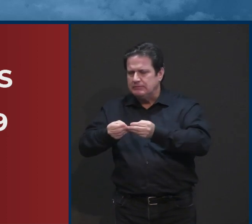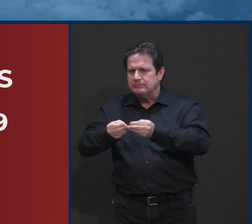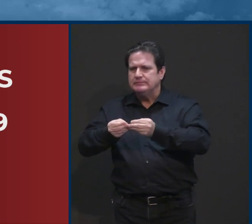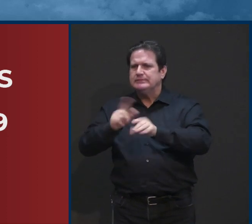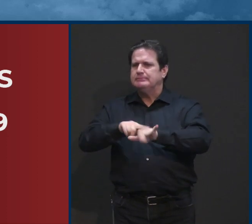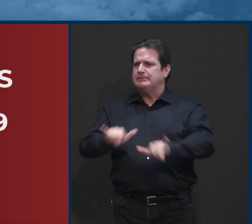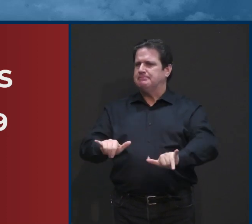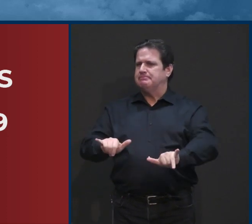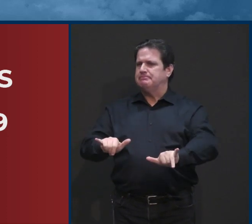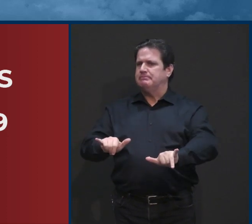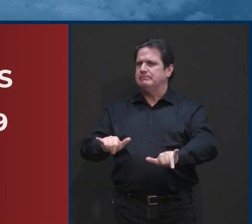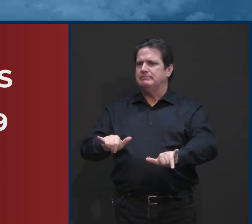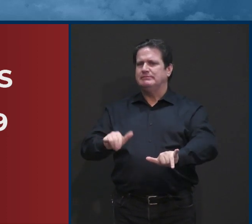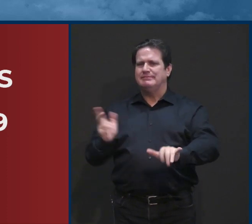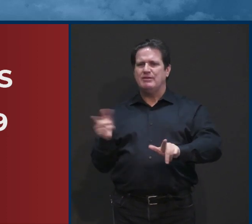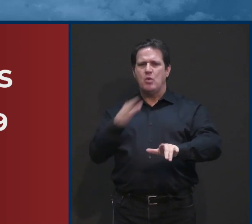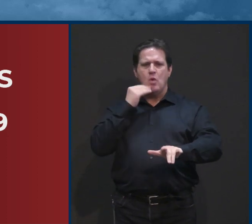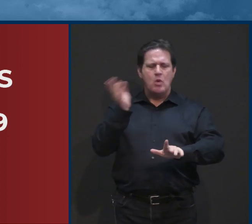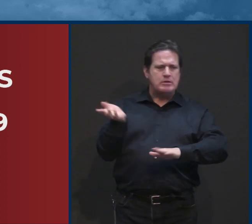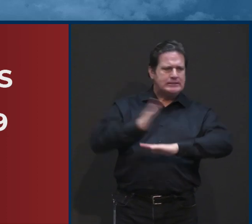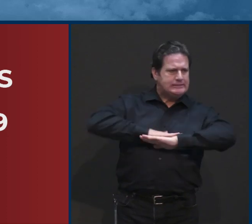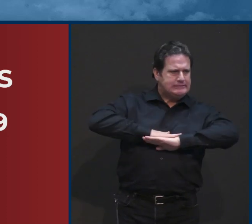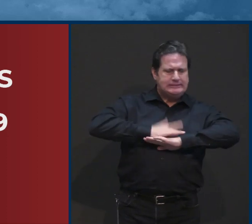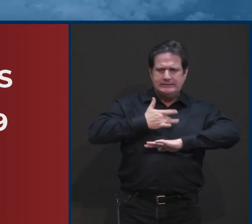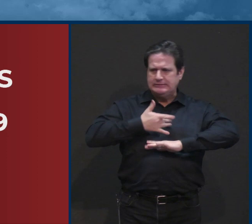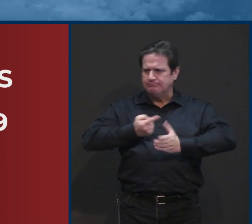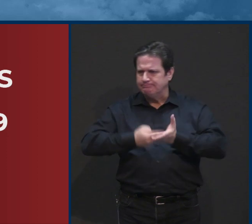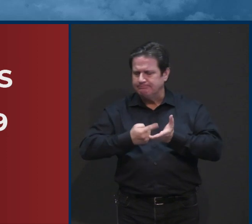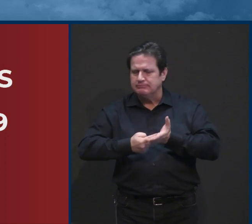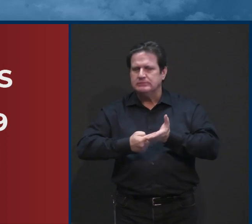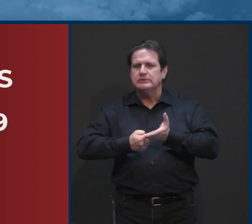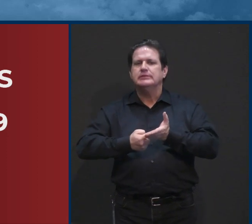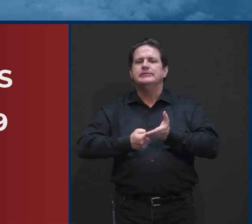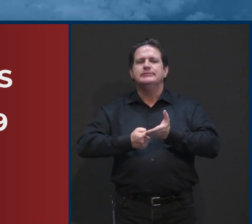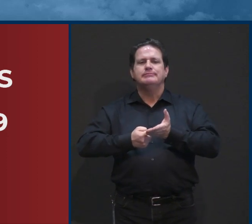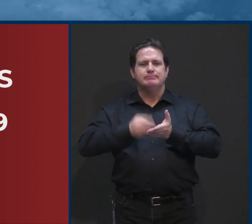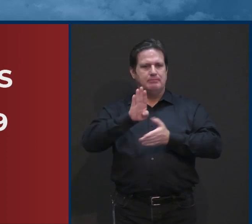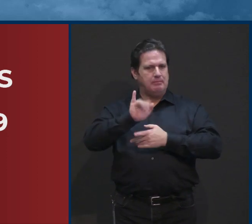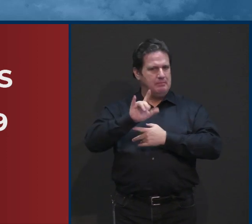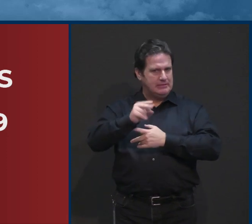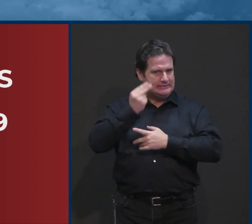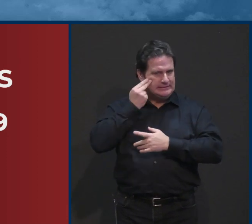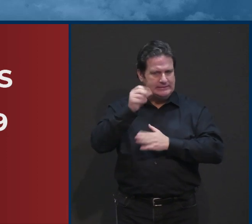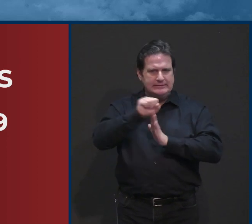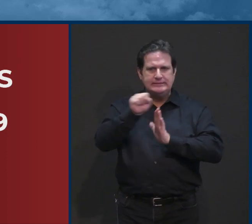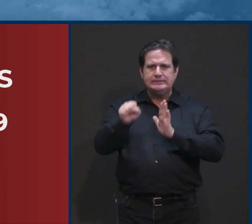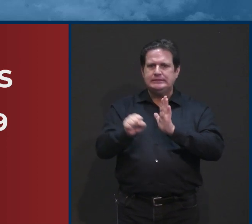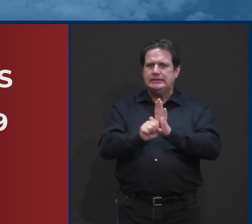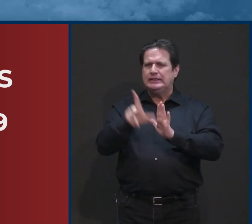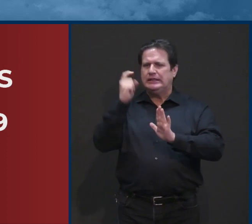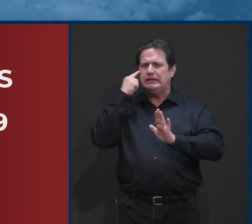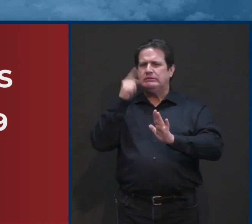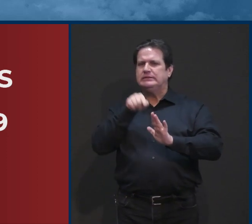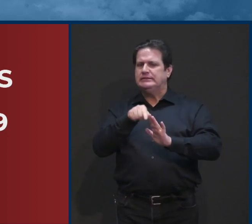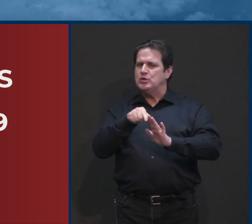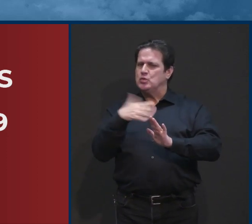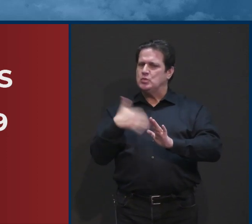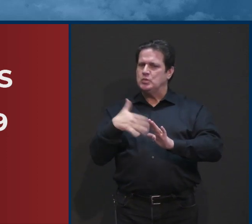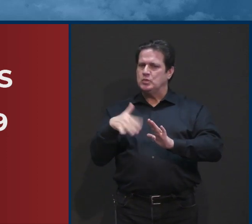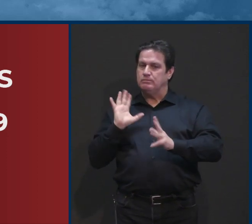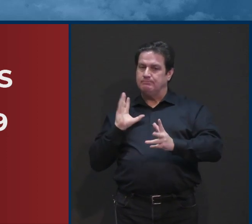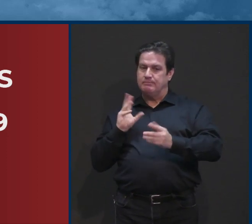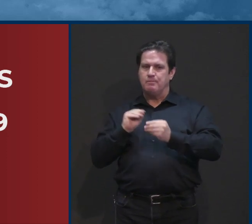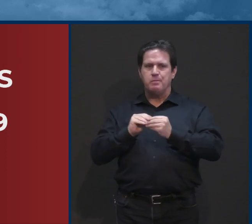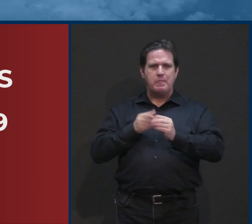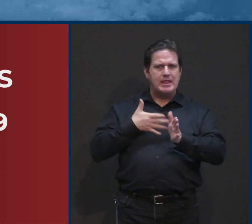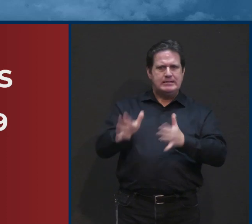at the kitchen table, and that he sees the states, the governors in particular, who've been on the